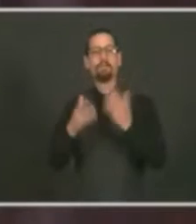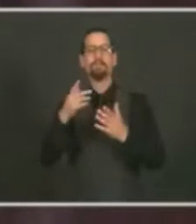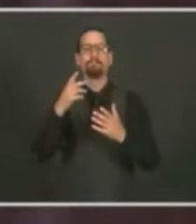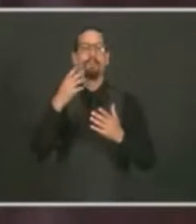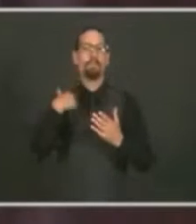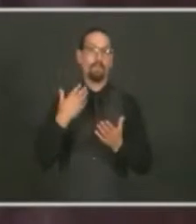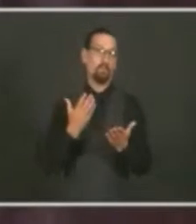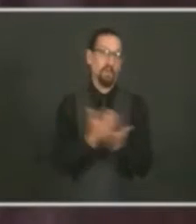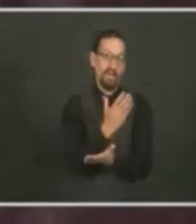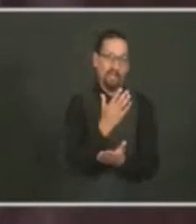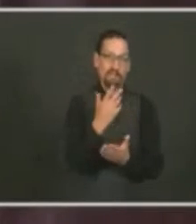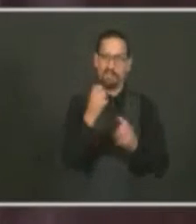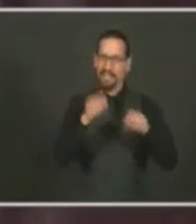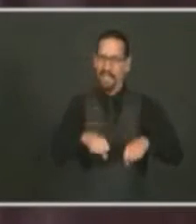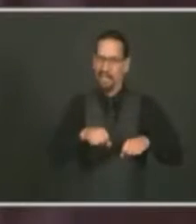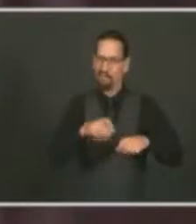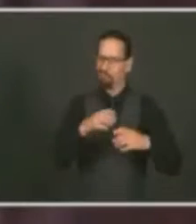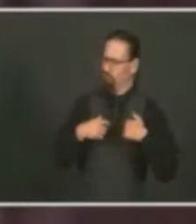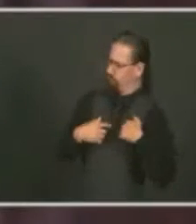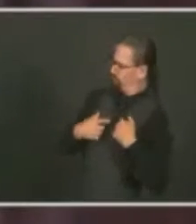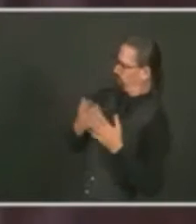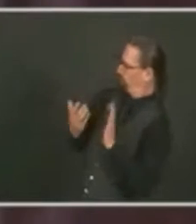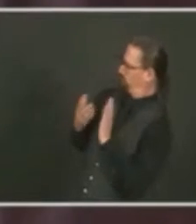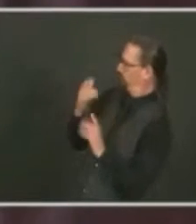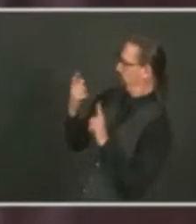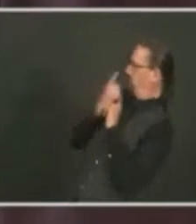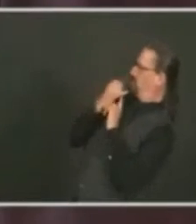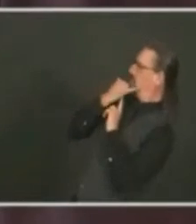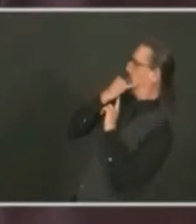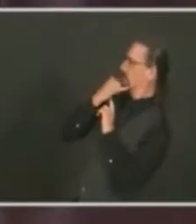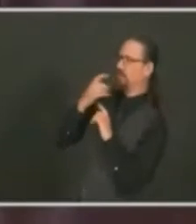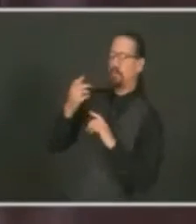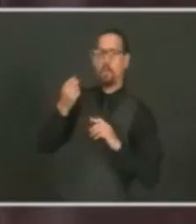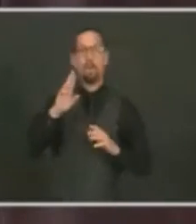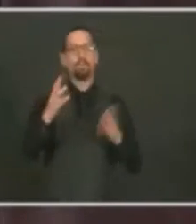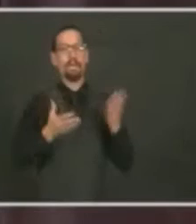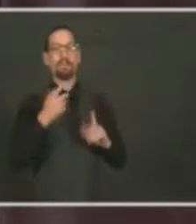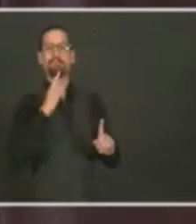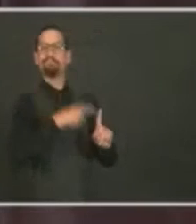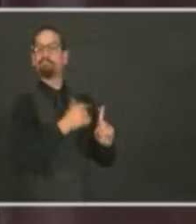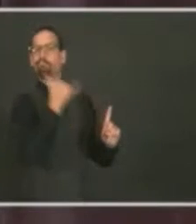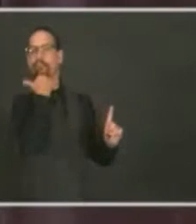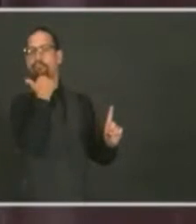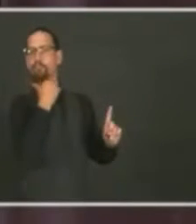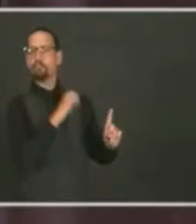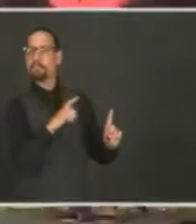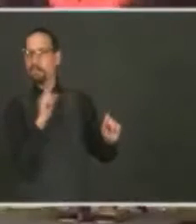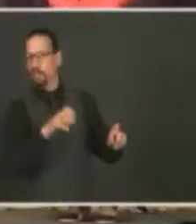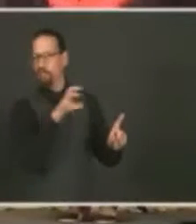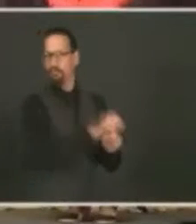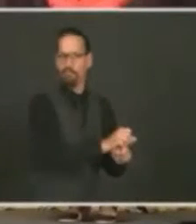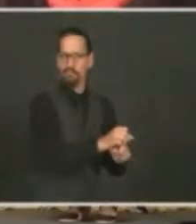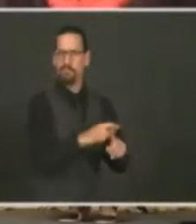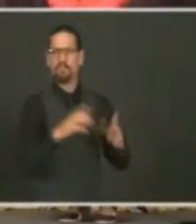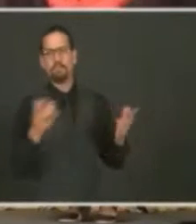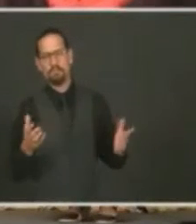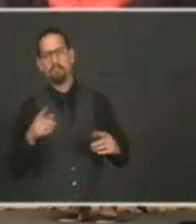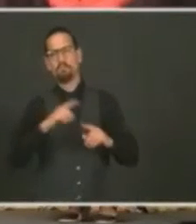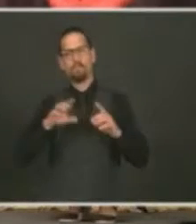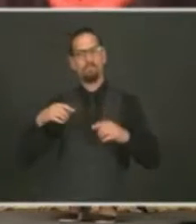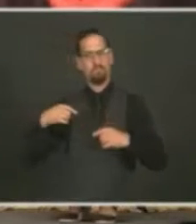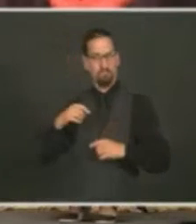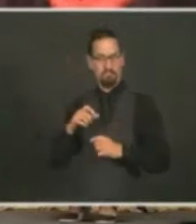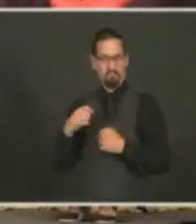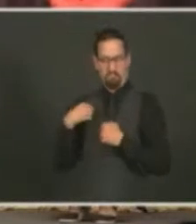state police and Providence police have worked well together to handle what's been going on in the city. Governor, during a time though, during a pandemic